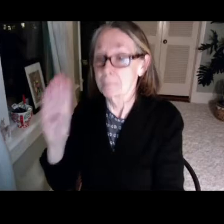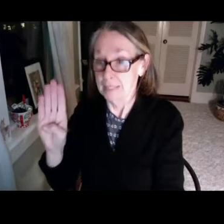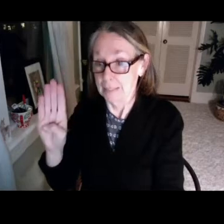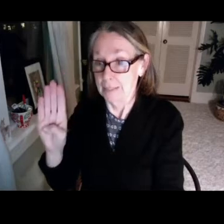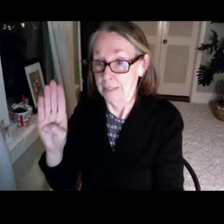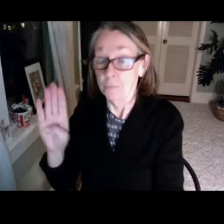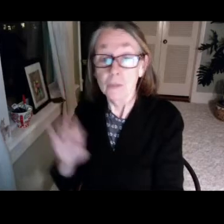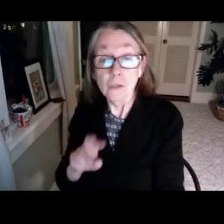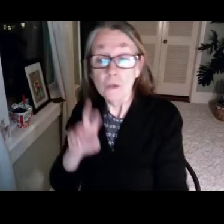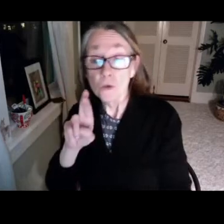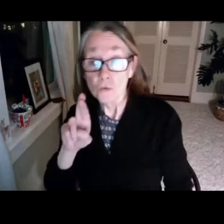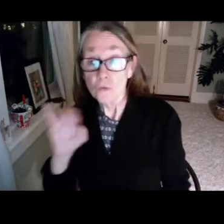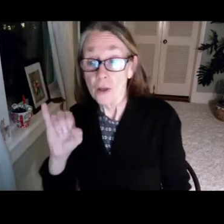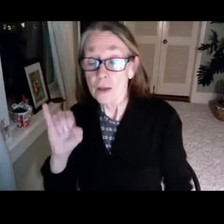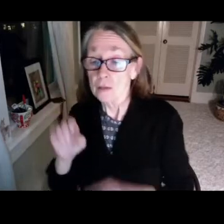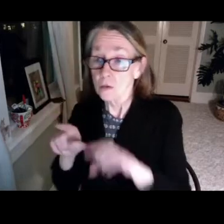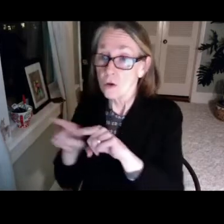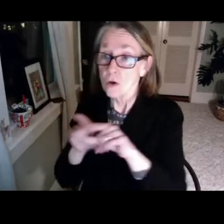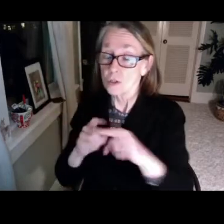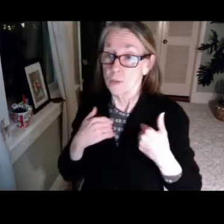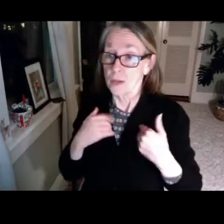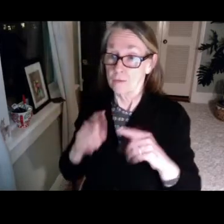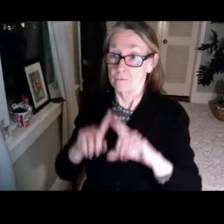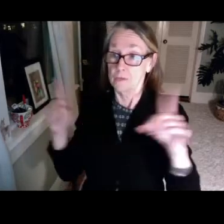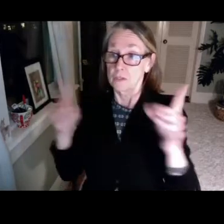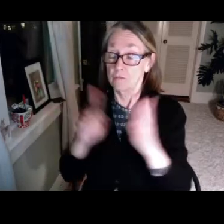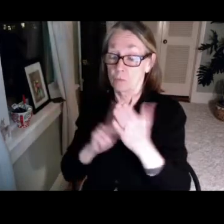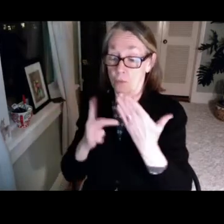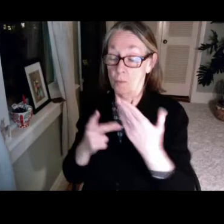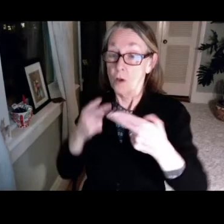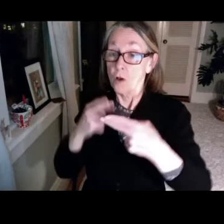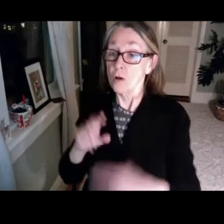So in Rhode Island, there's also a different program called the Sherlock Plan.